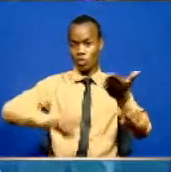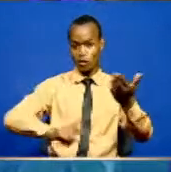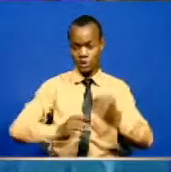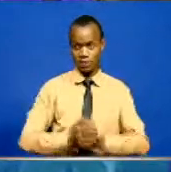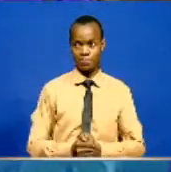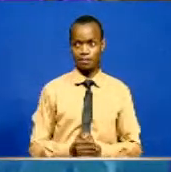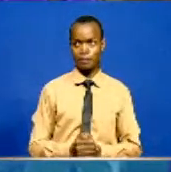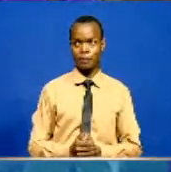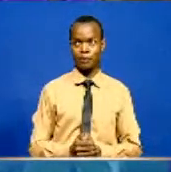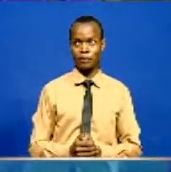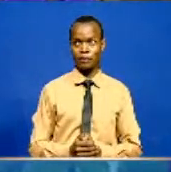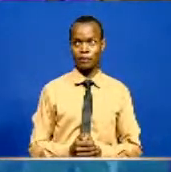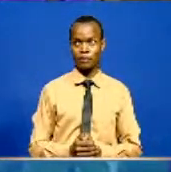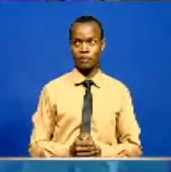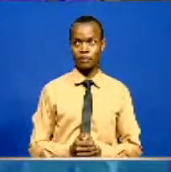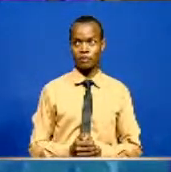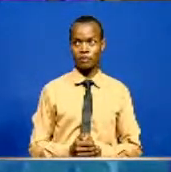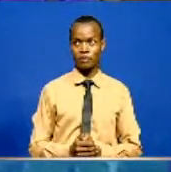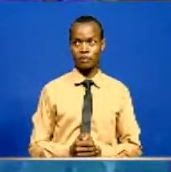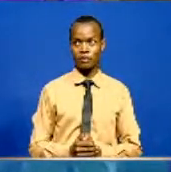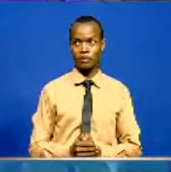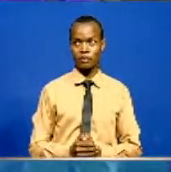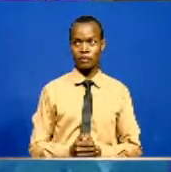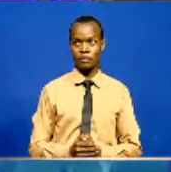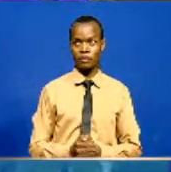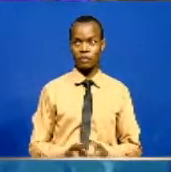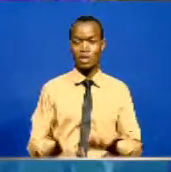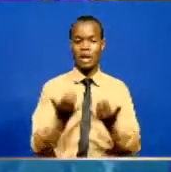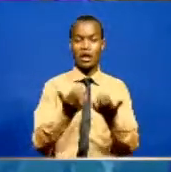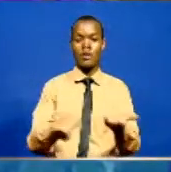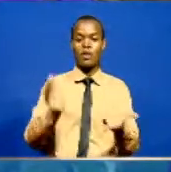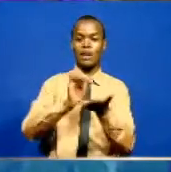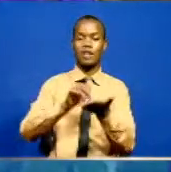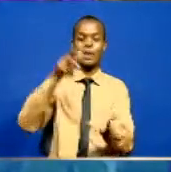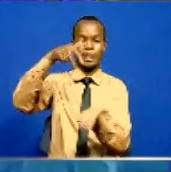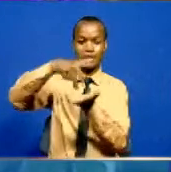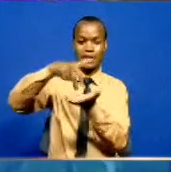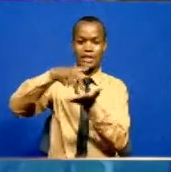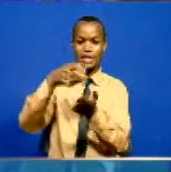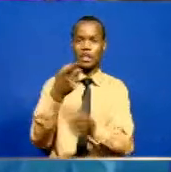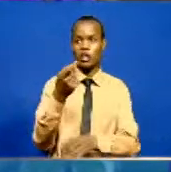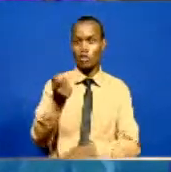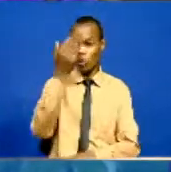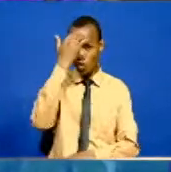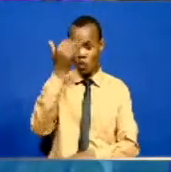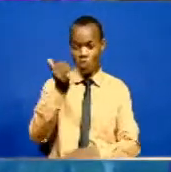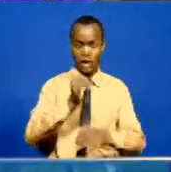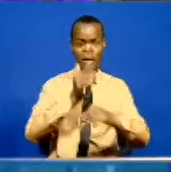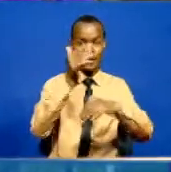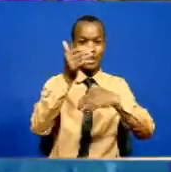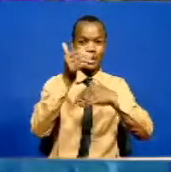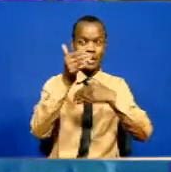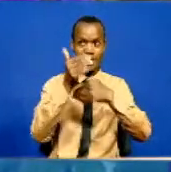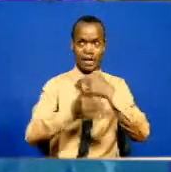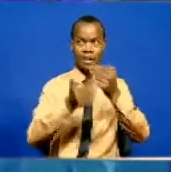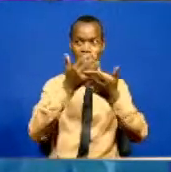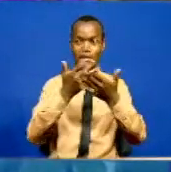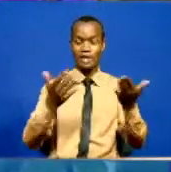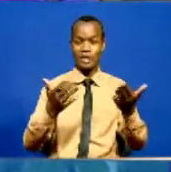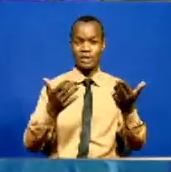Now, just again allow me to tell you to stand kidogo. Because what is coming next now is on